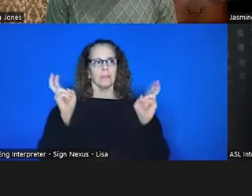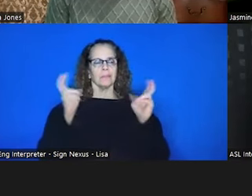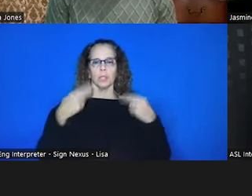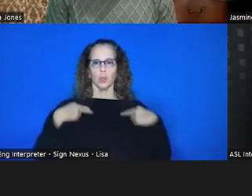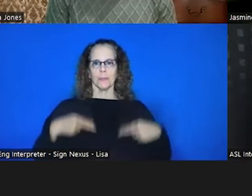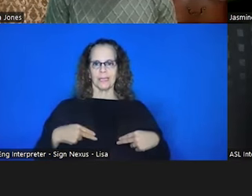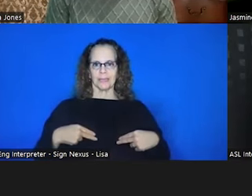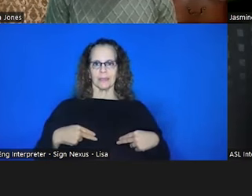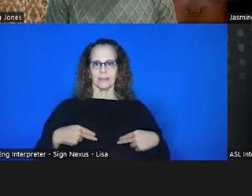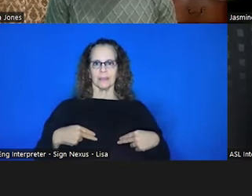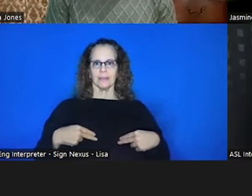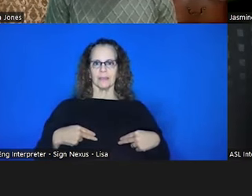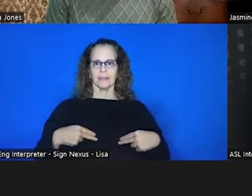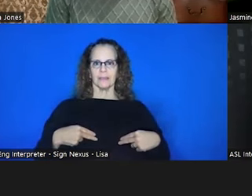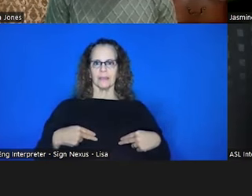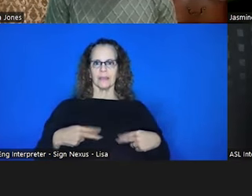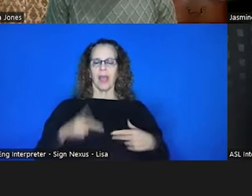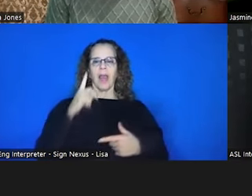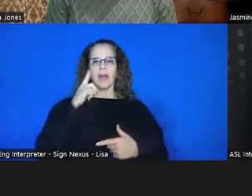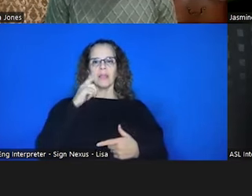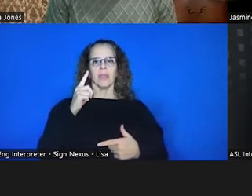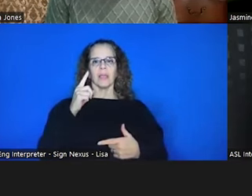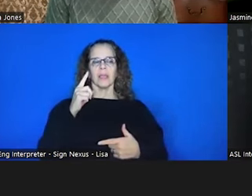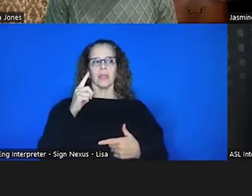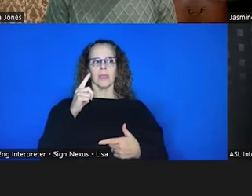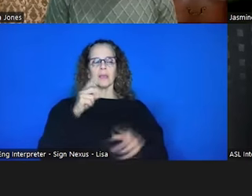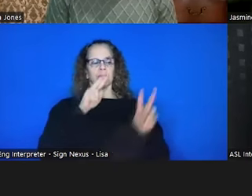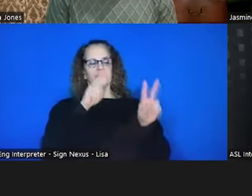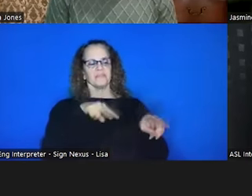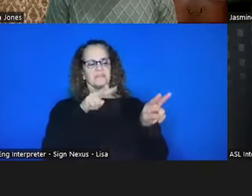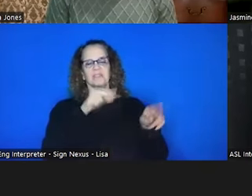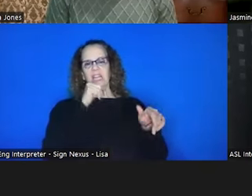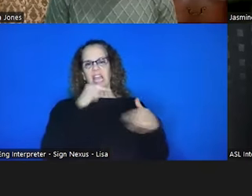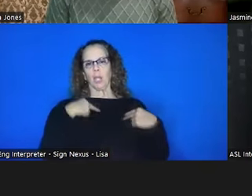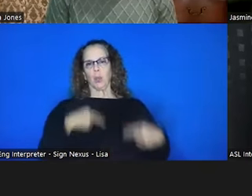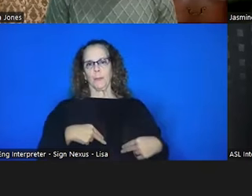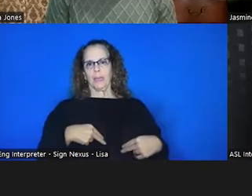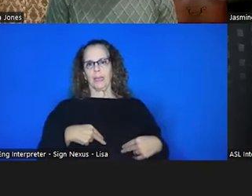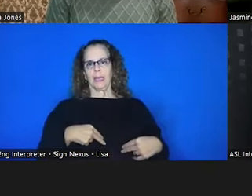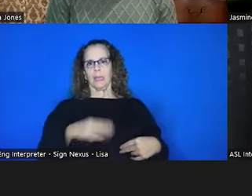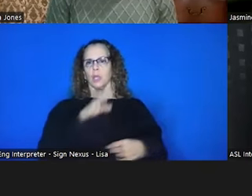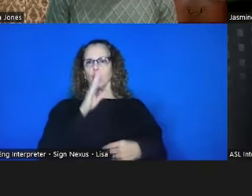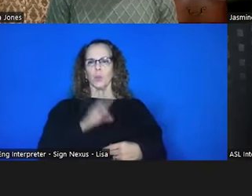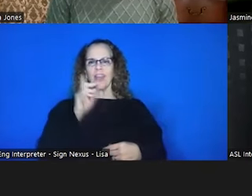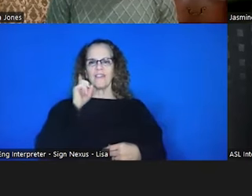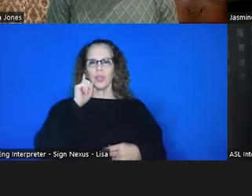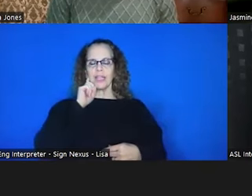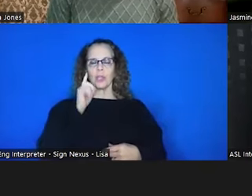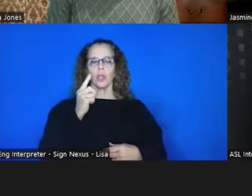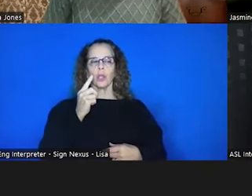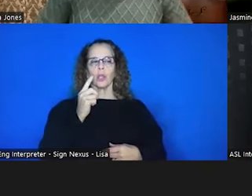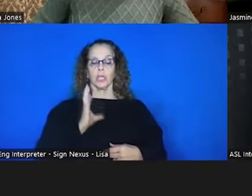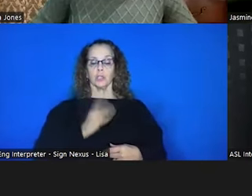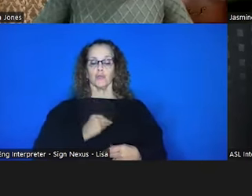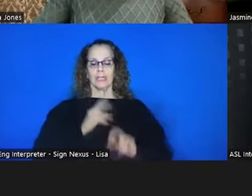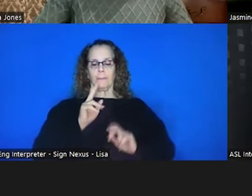of trans people. So you never hear someone say, when they do the disaffirmation, trans people, they just say transgender. And